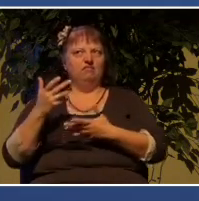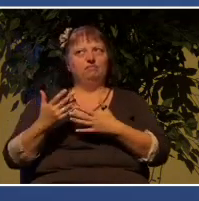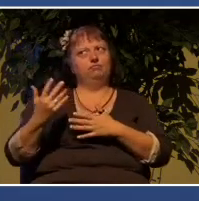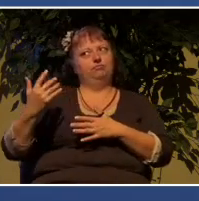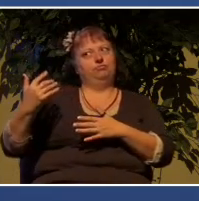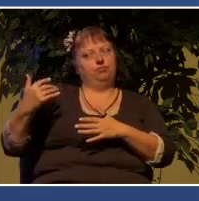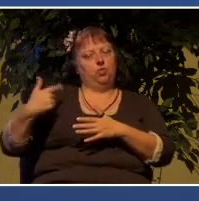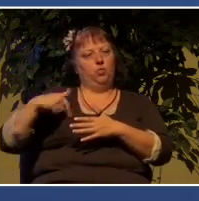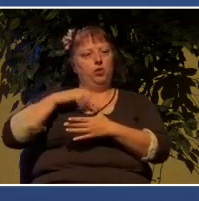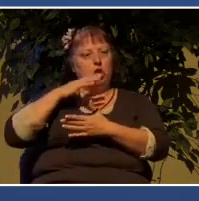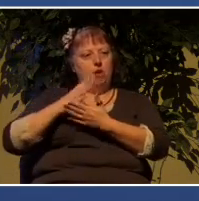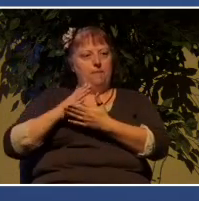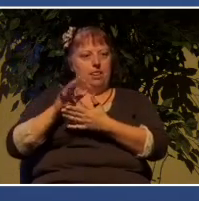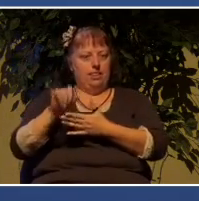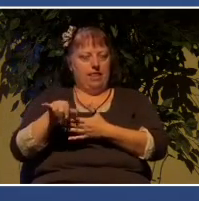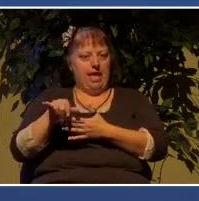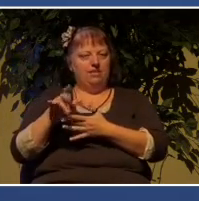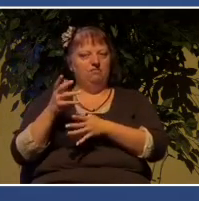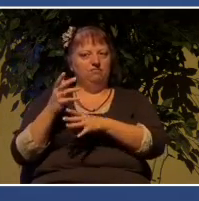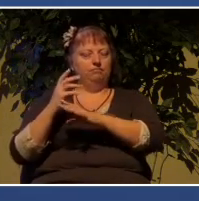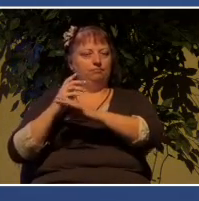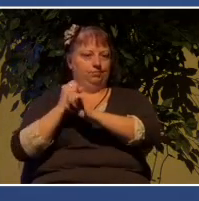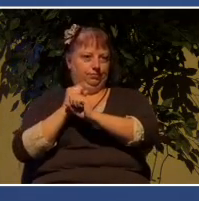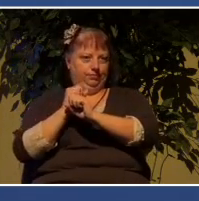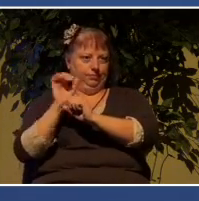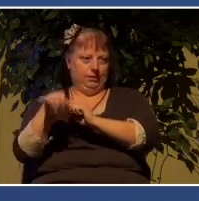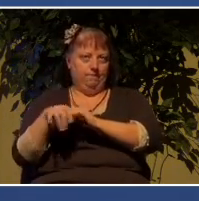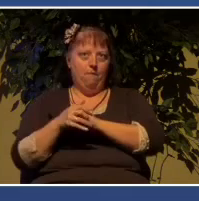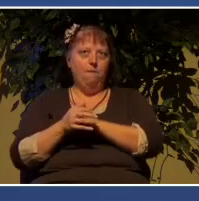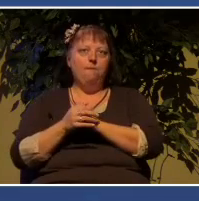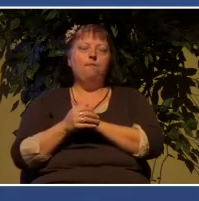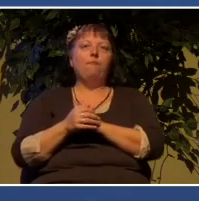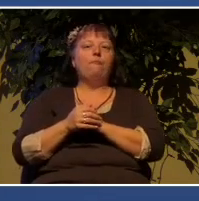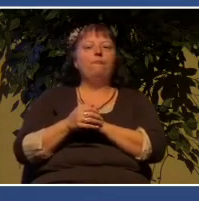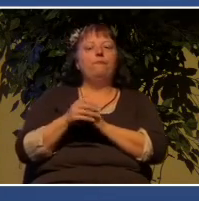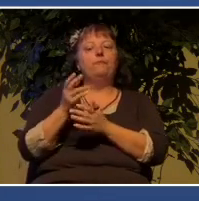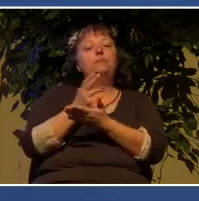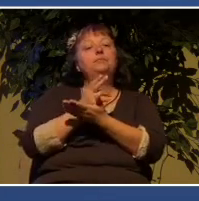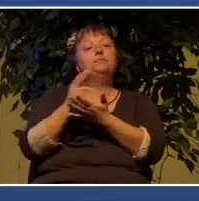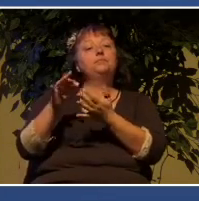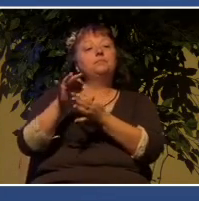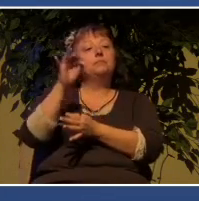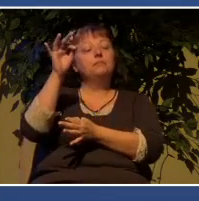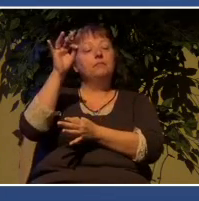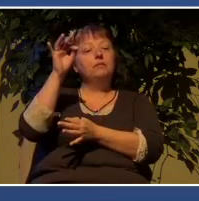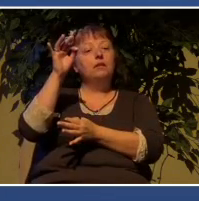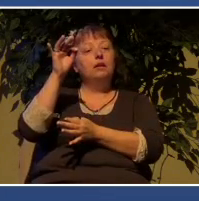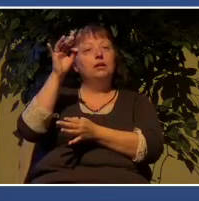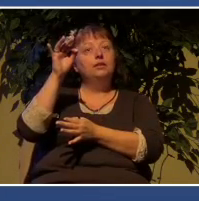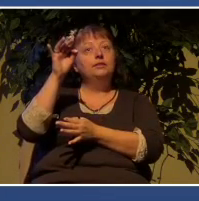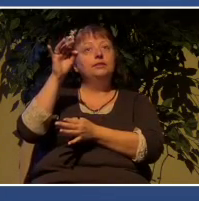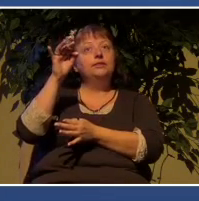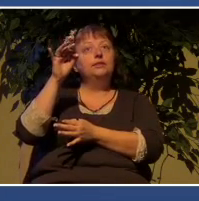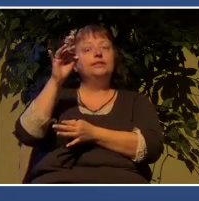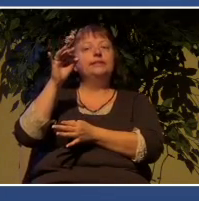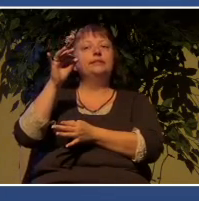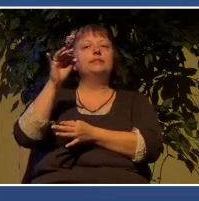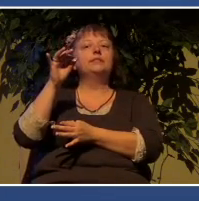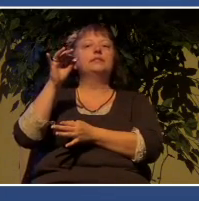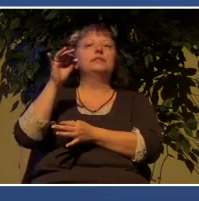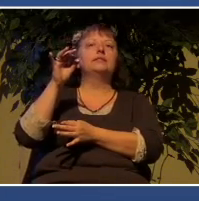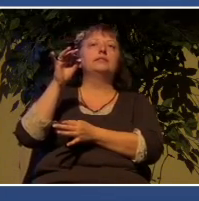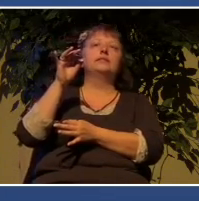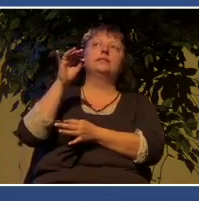Let me just briefly summarize it this way. The Holy Spirit is the agency of